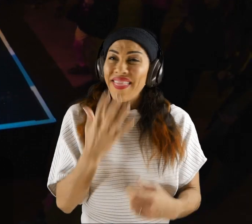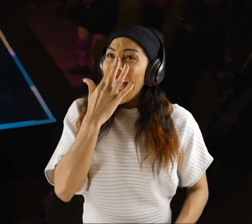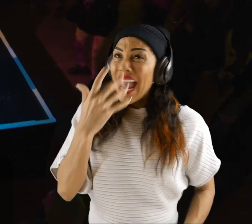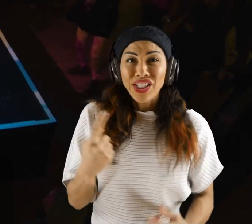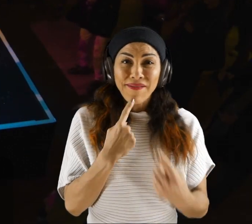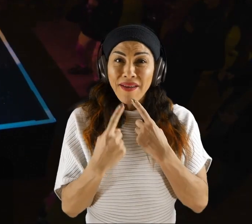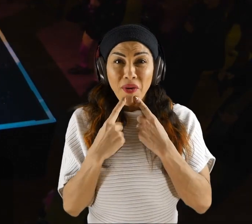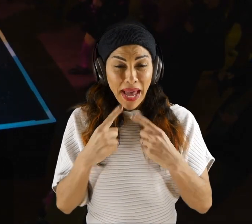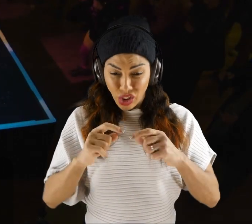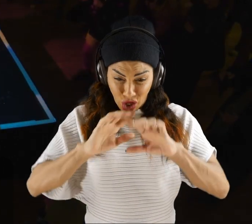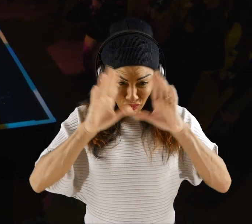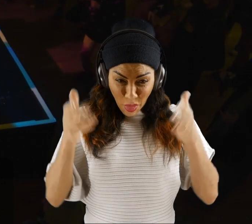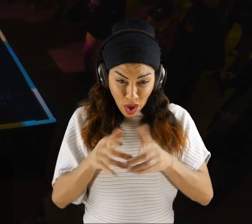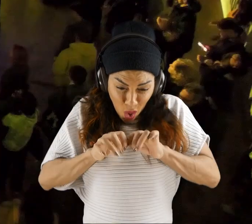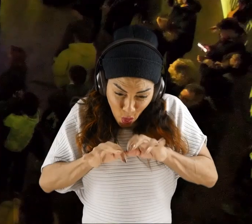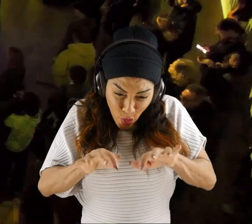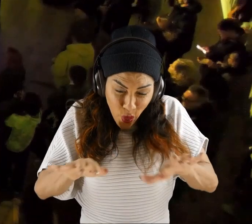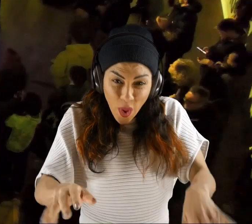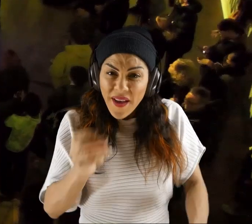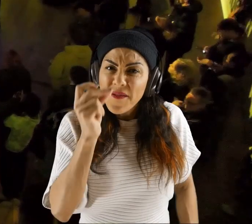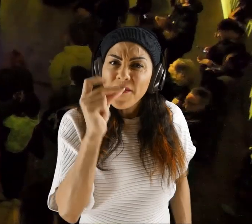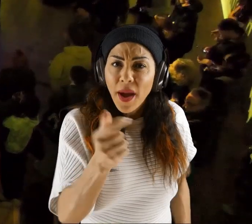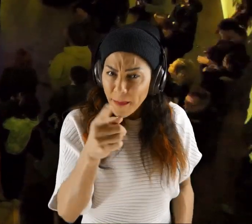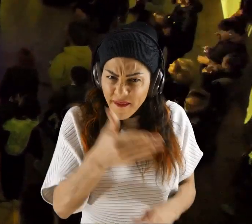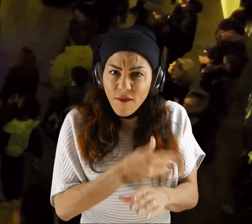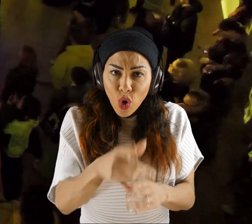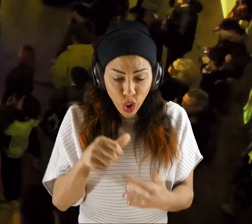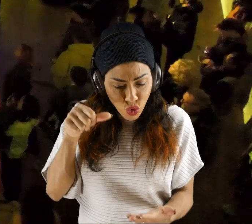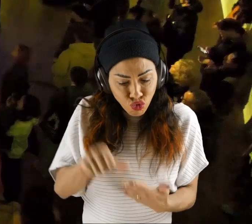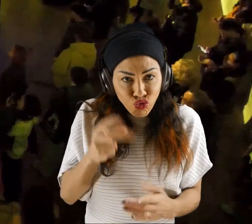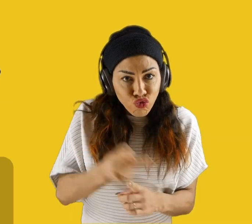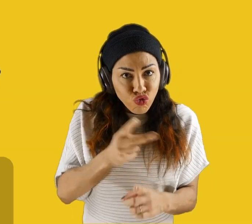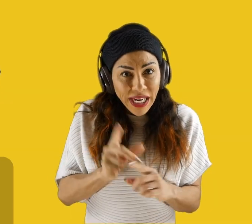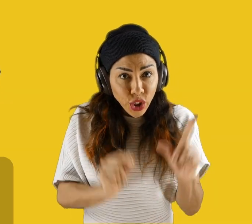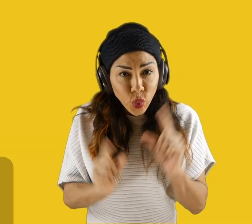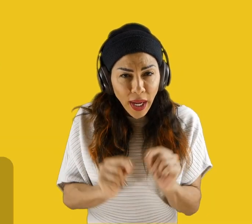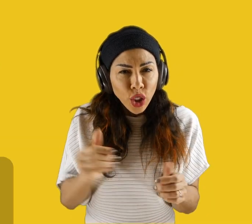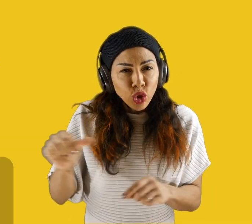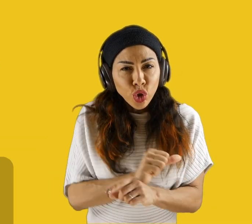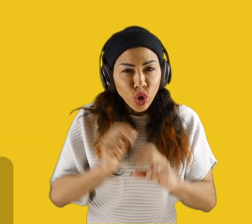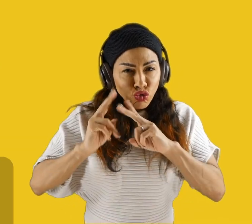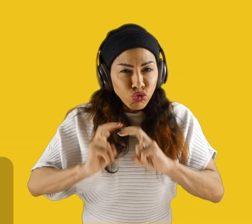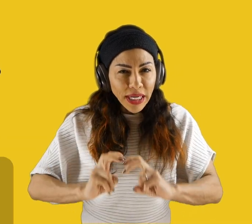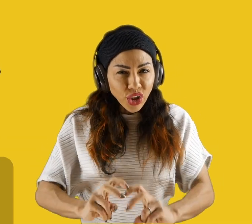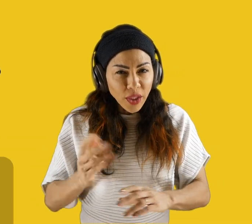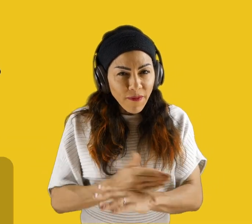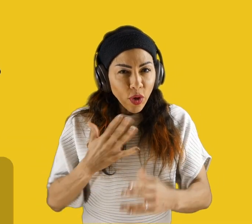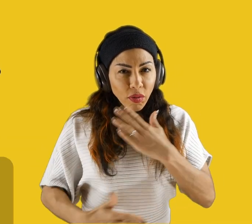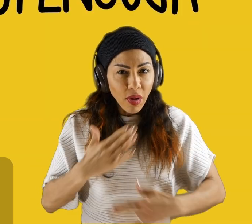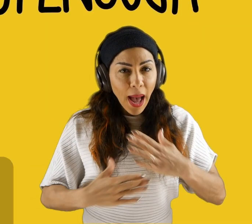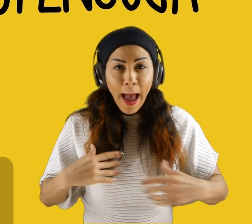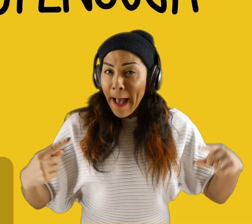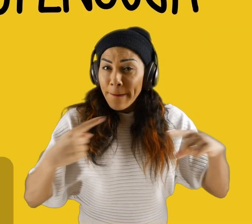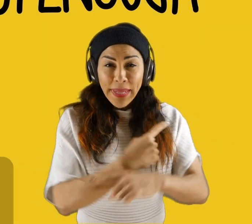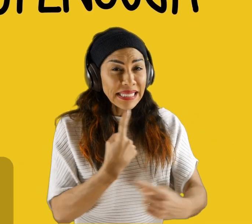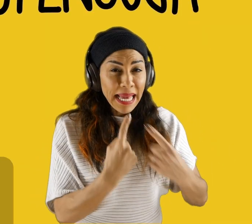travels around the globe faster than the flash. Before you hit that retweet, but I'm going to do the research before you act. In a pandemic of misinformation mixed with reduced